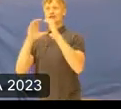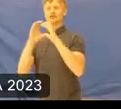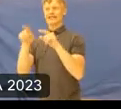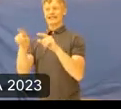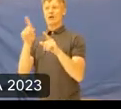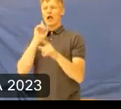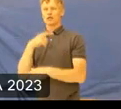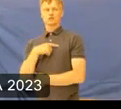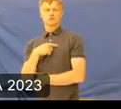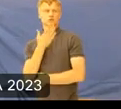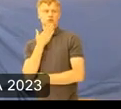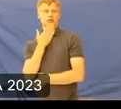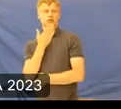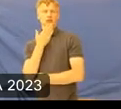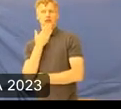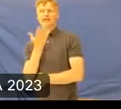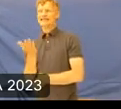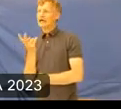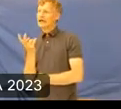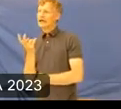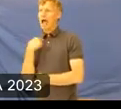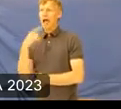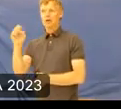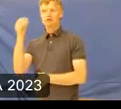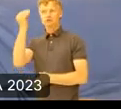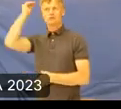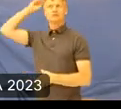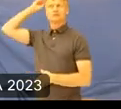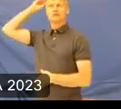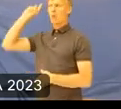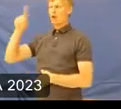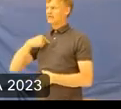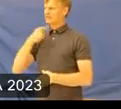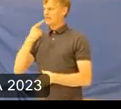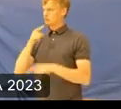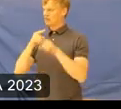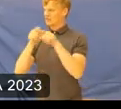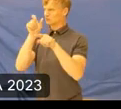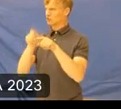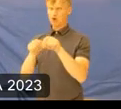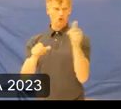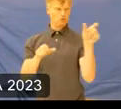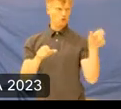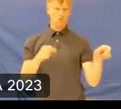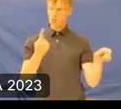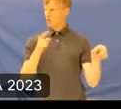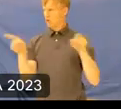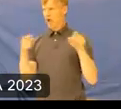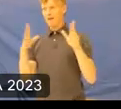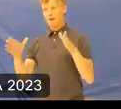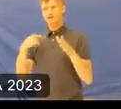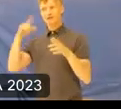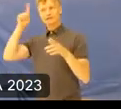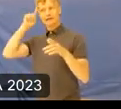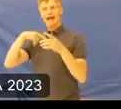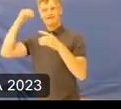thing. Remembering, you know, what you said to whom. Imagine the kind of inventory you